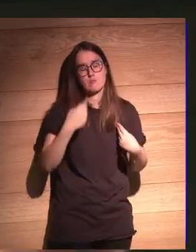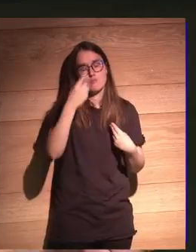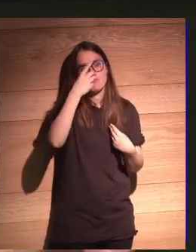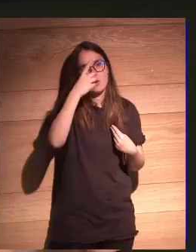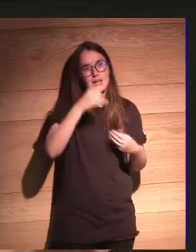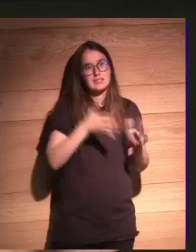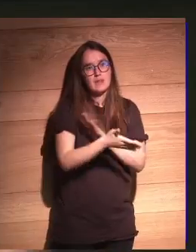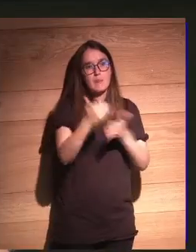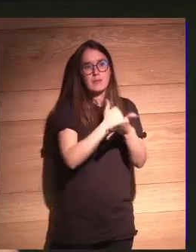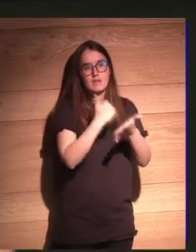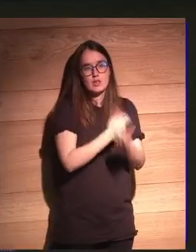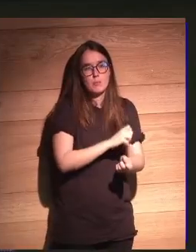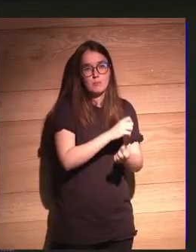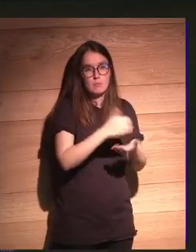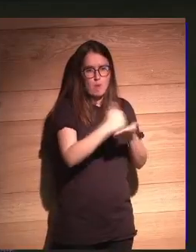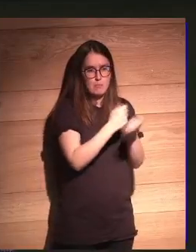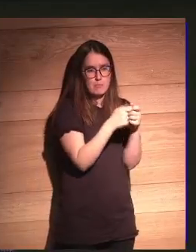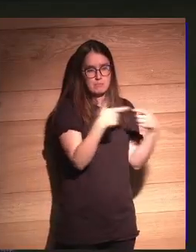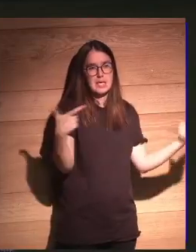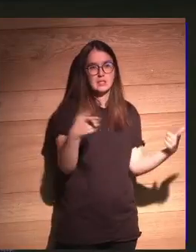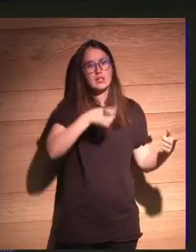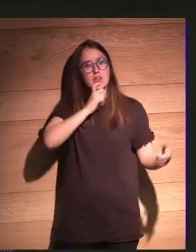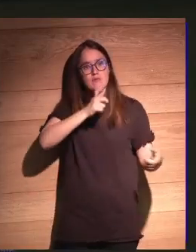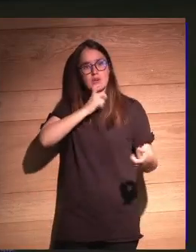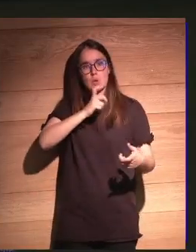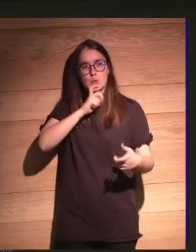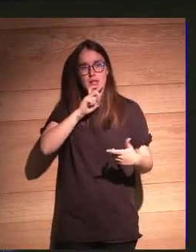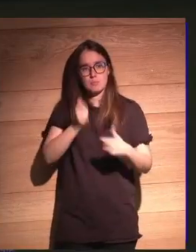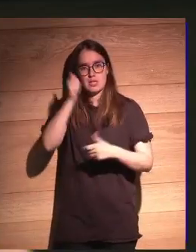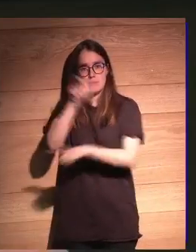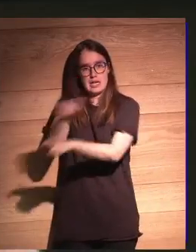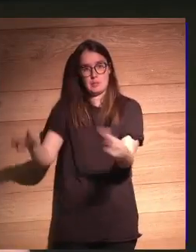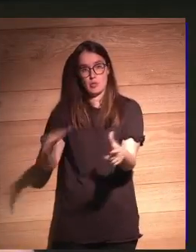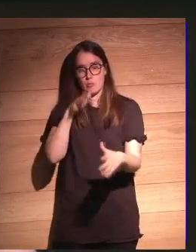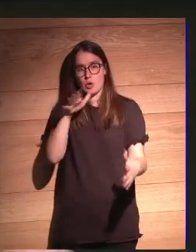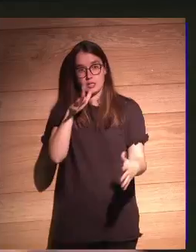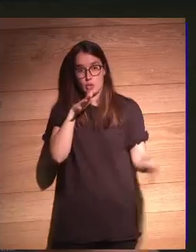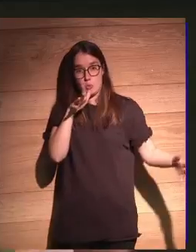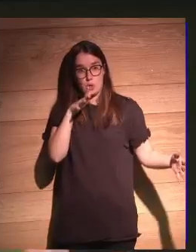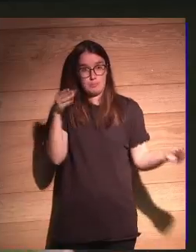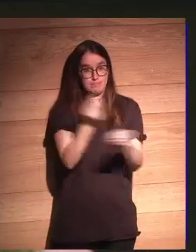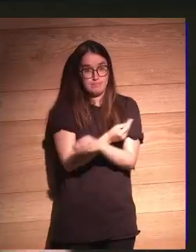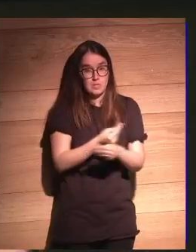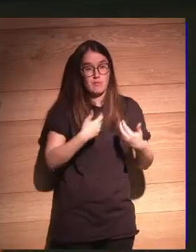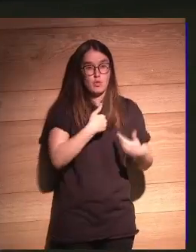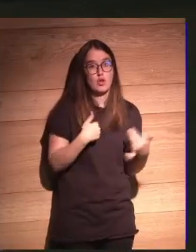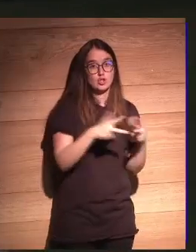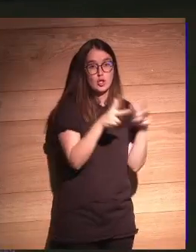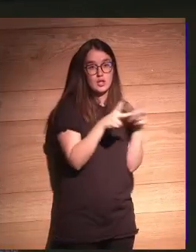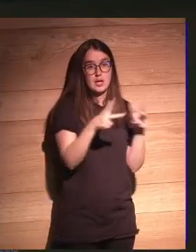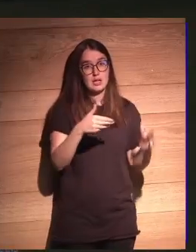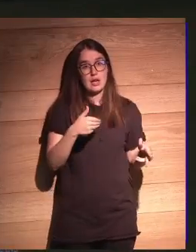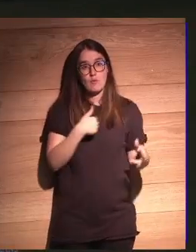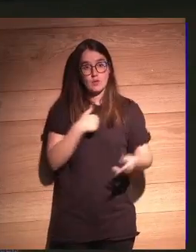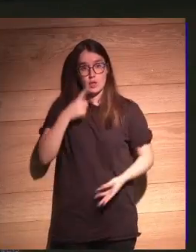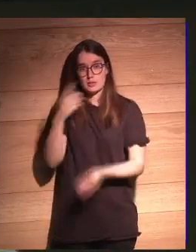system. That is, the more profit there is for them, the more difficult they're going to be for the general population because of this antagonism, because of the